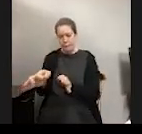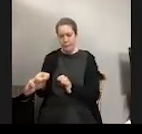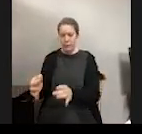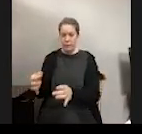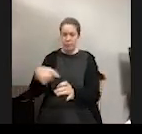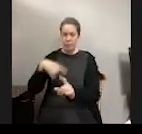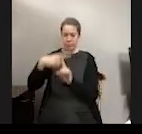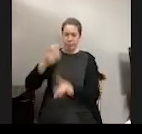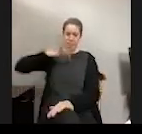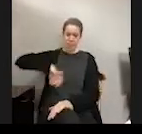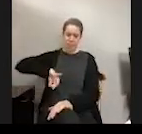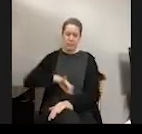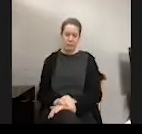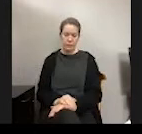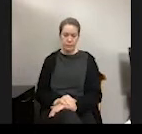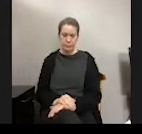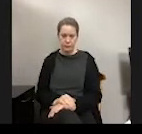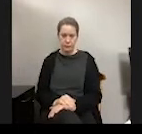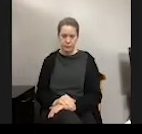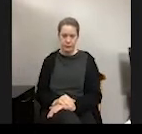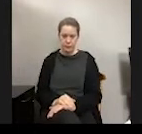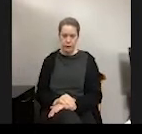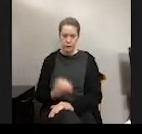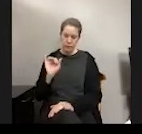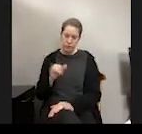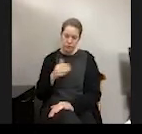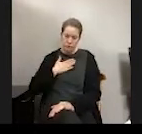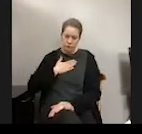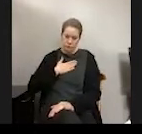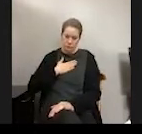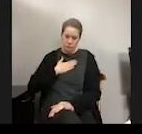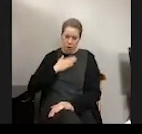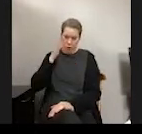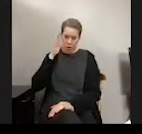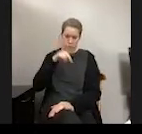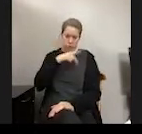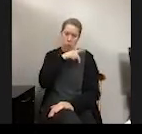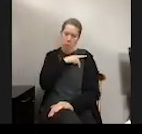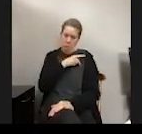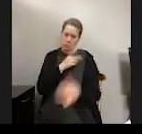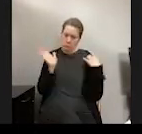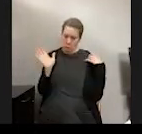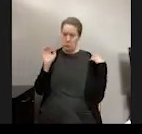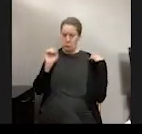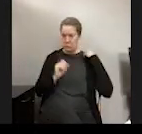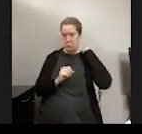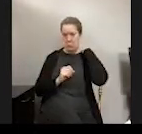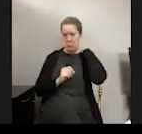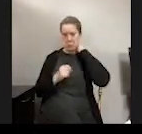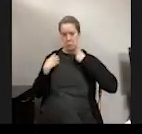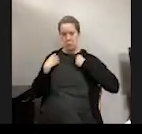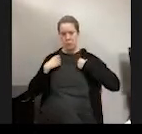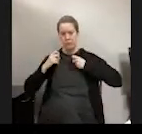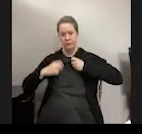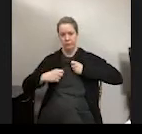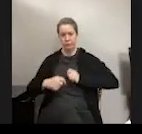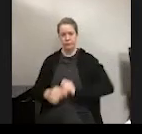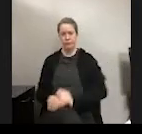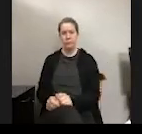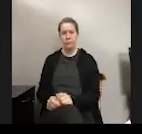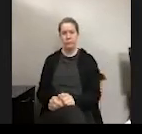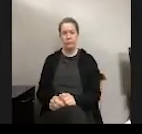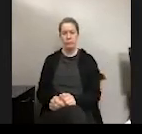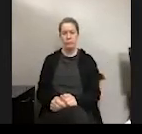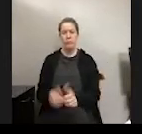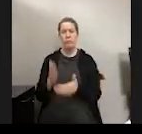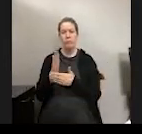personally with the pivoting of COVID. Thank you for sharing. Thank you. And so for some of us who might not be